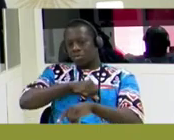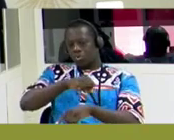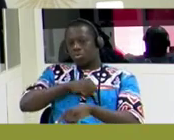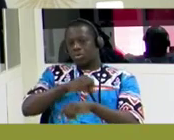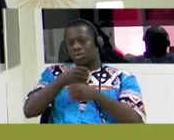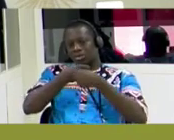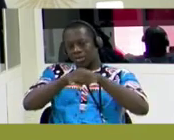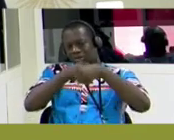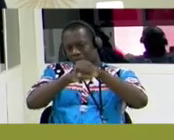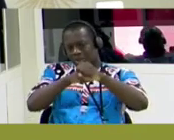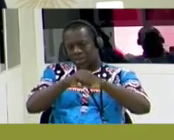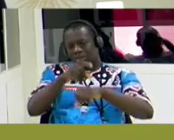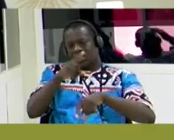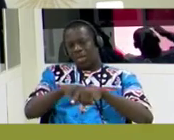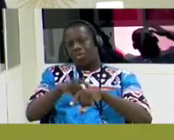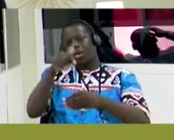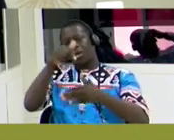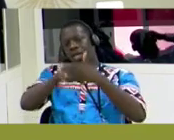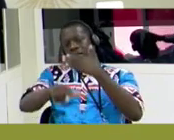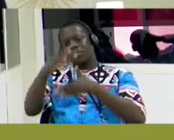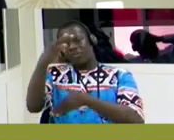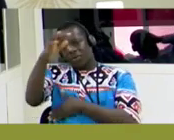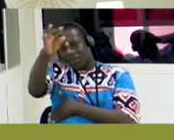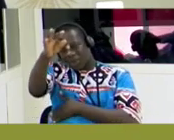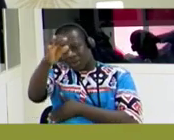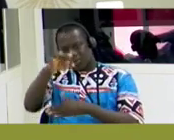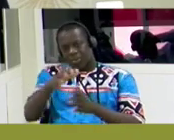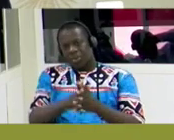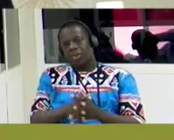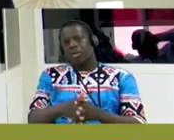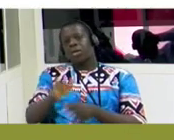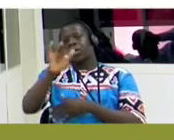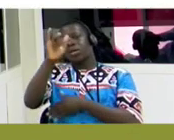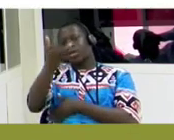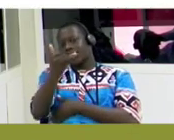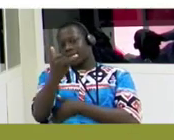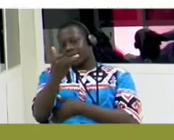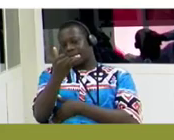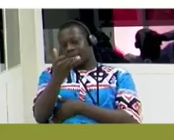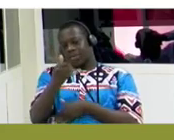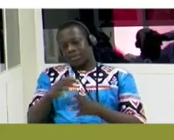during your training period in Farafina? Yes,